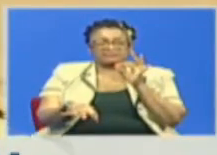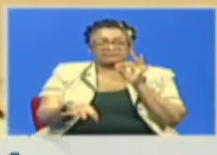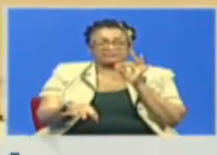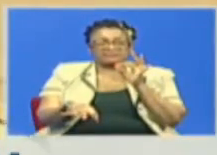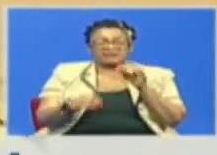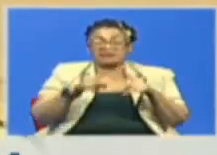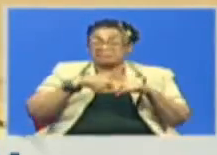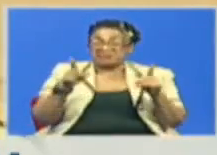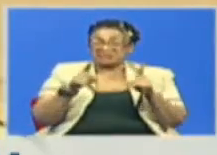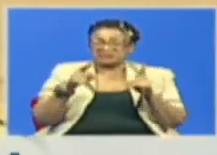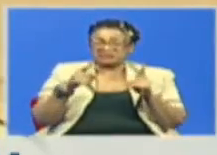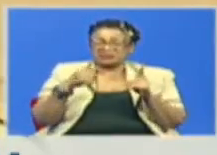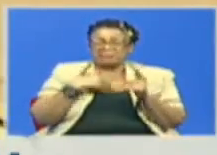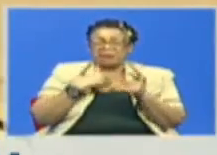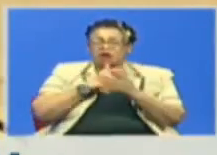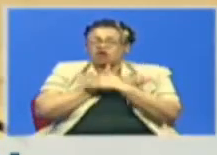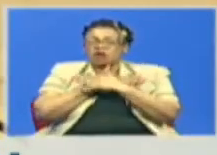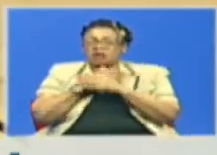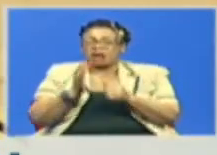Lakini mwenzangu alinisaidia na